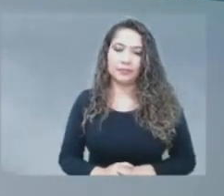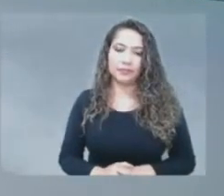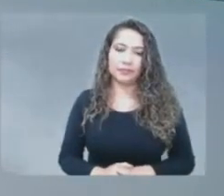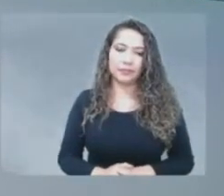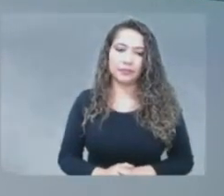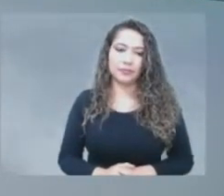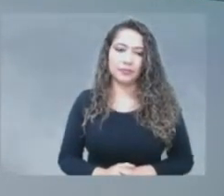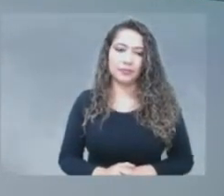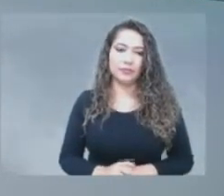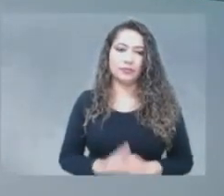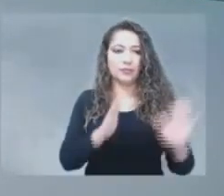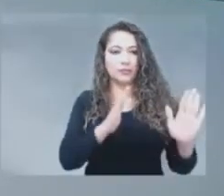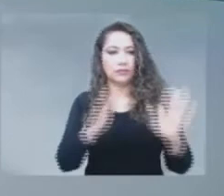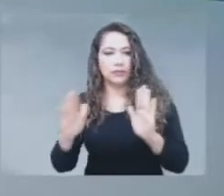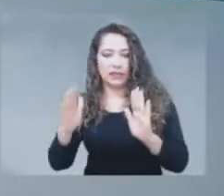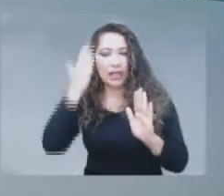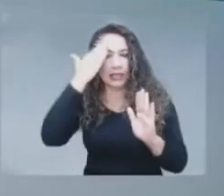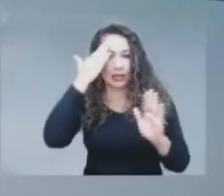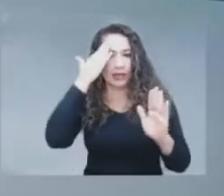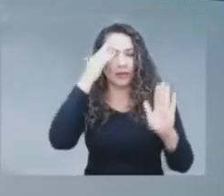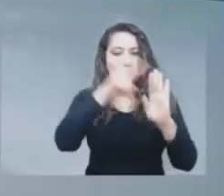once we formulate the policy,